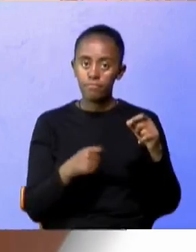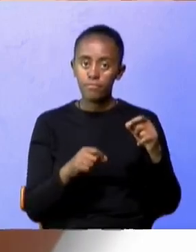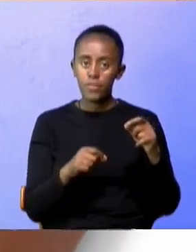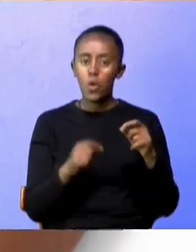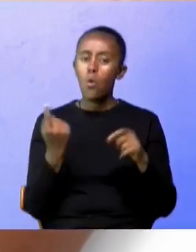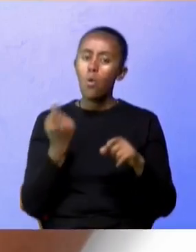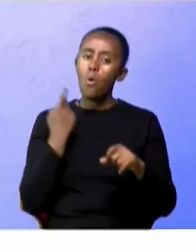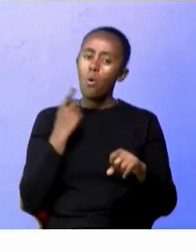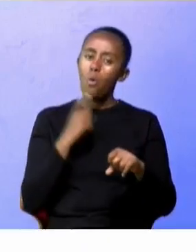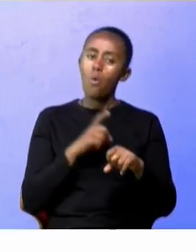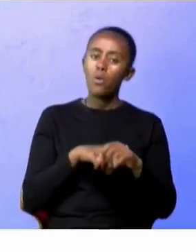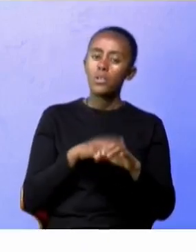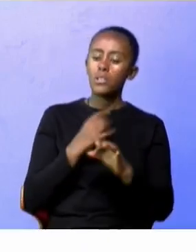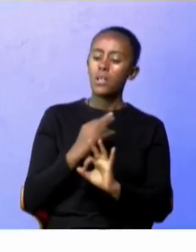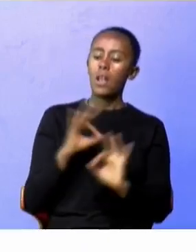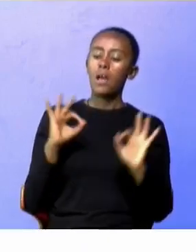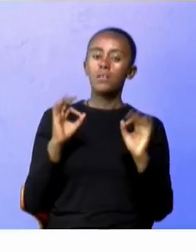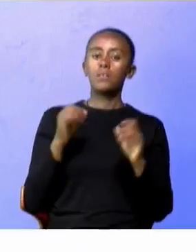relaxes me.